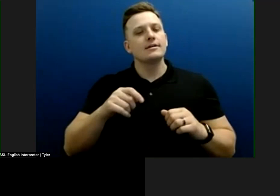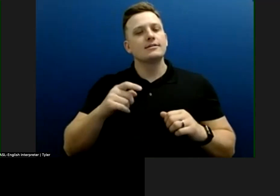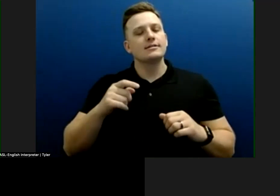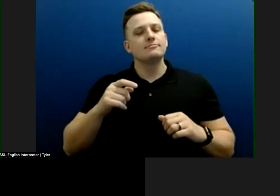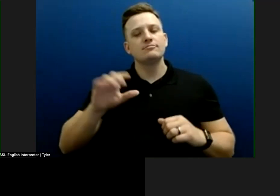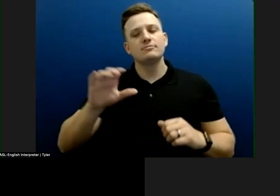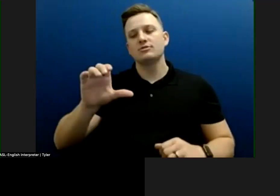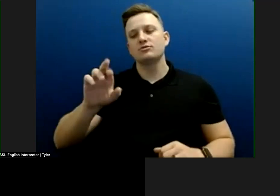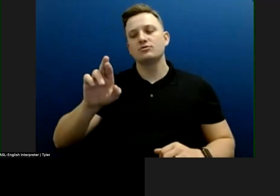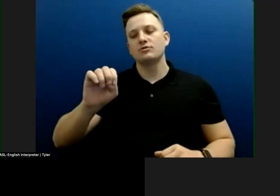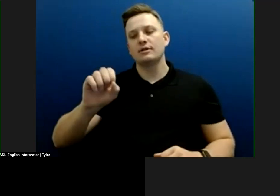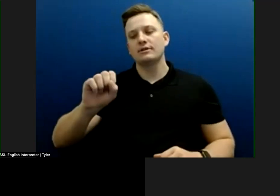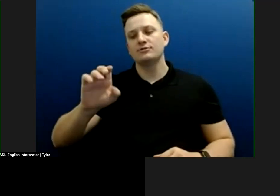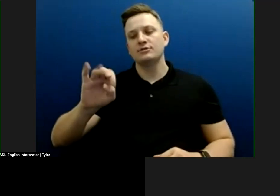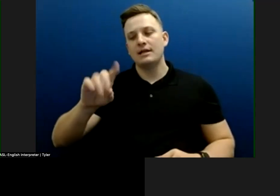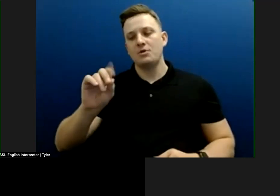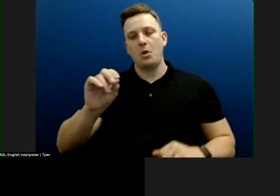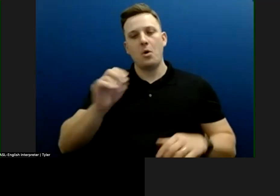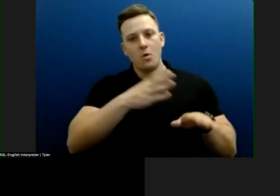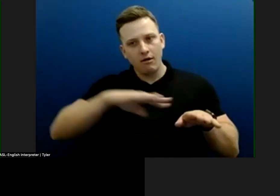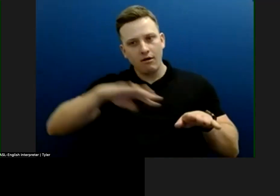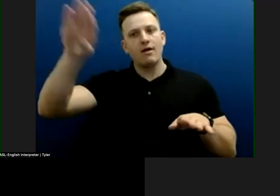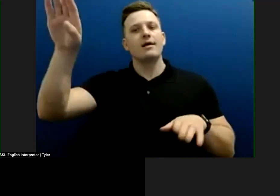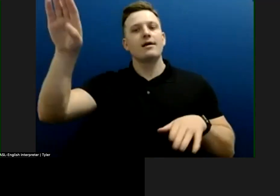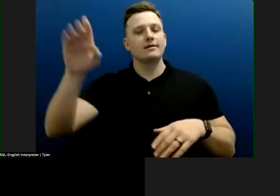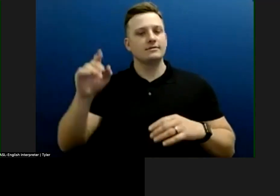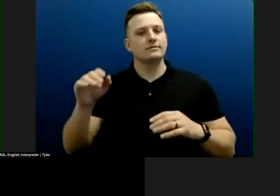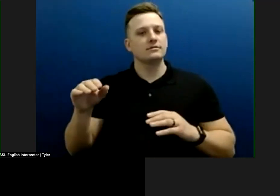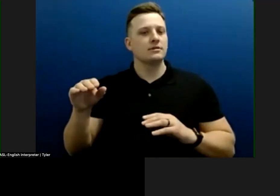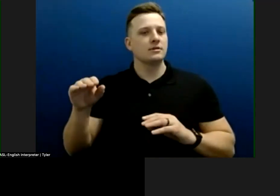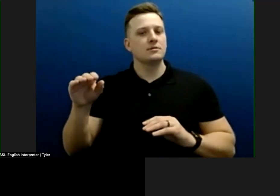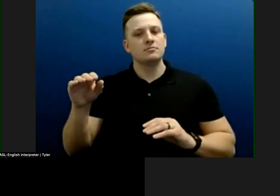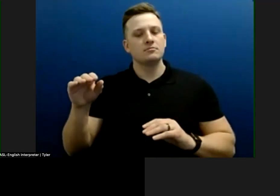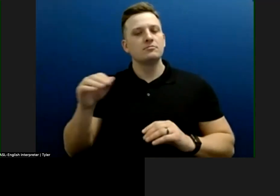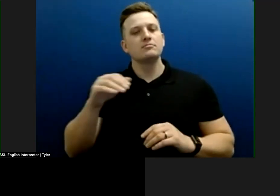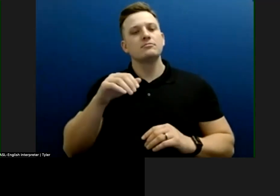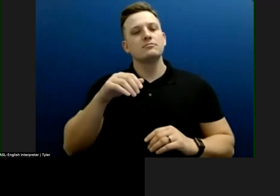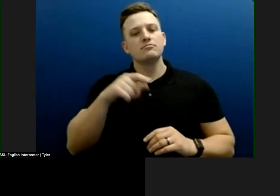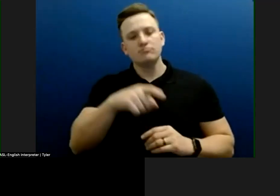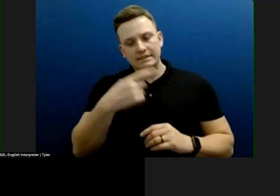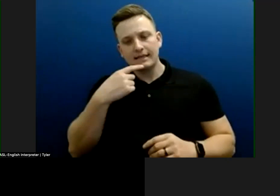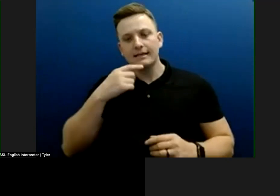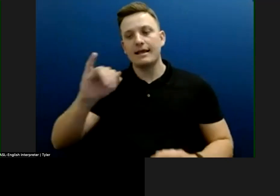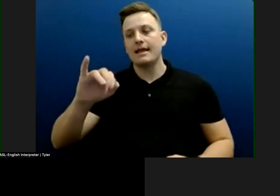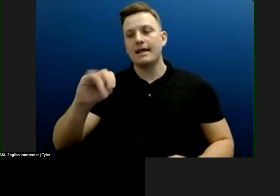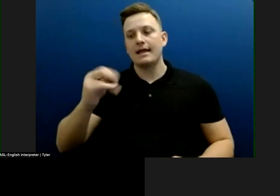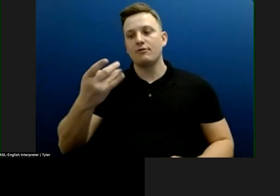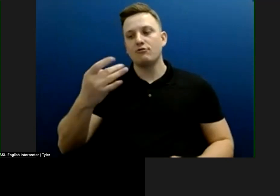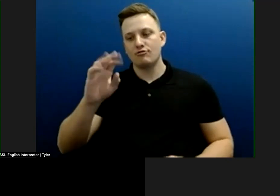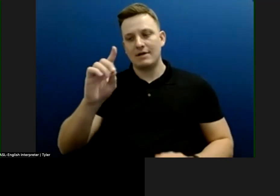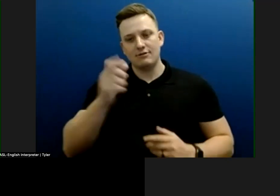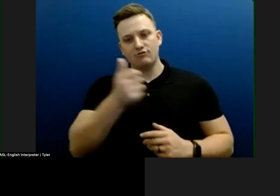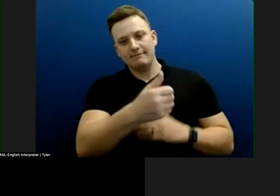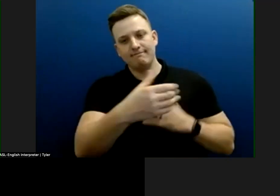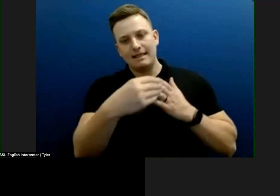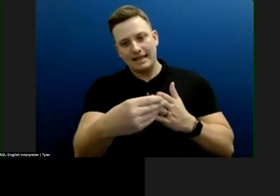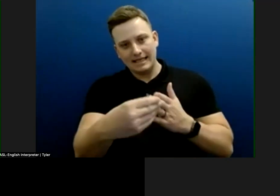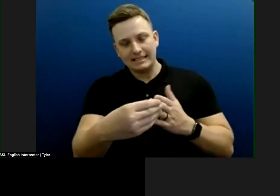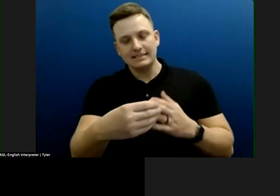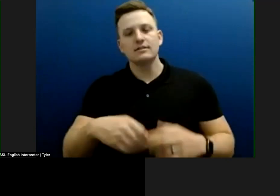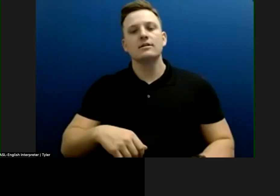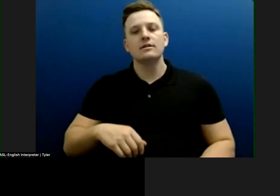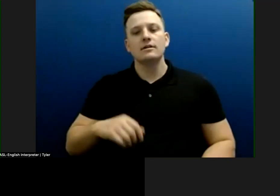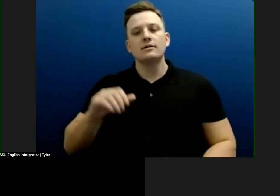of our movements there. Ingrid is probably leading the interaction, the melody, and